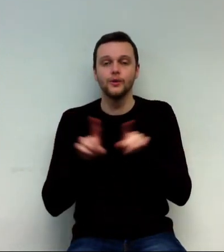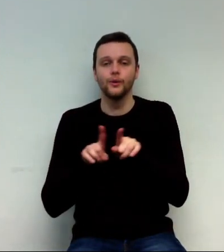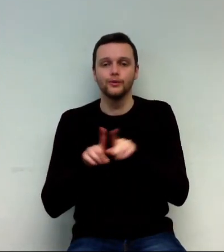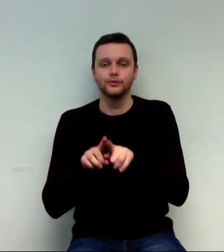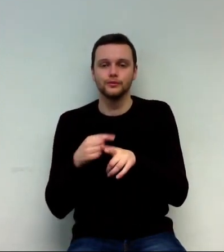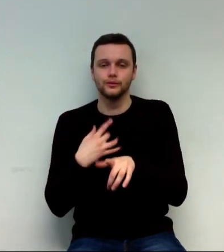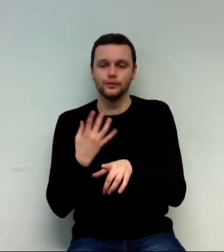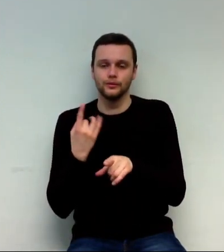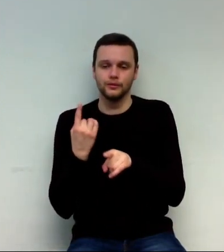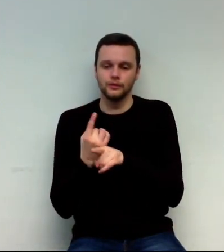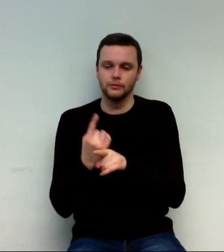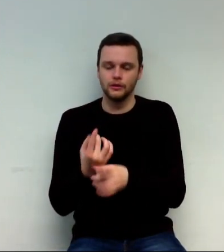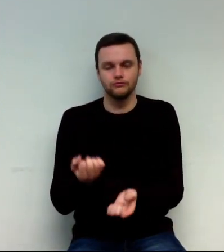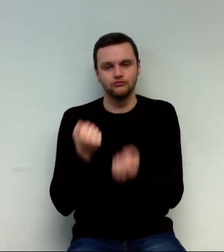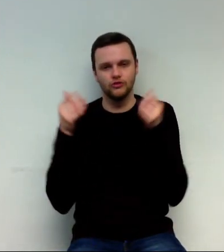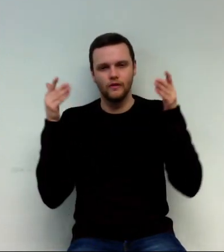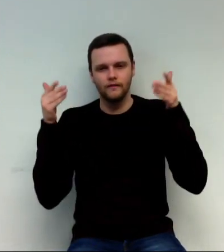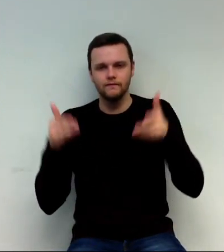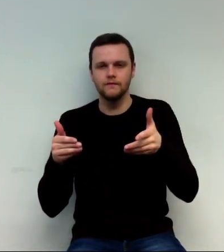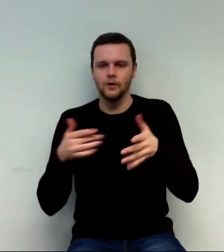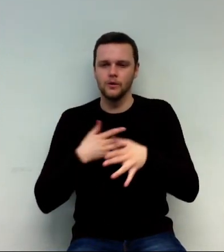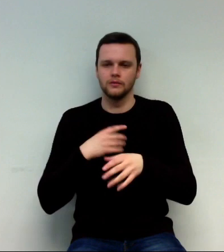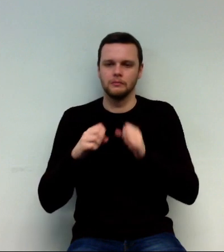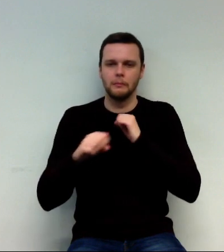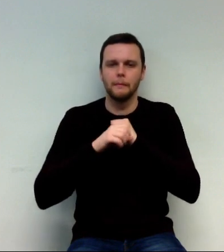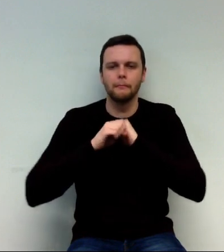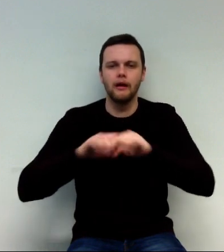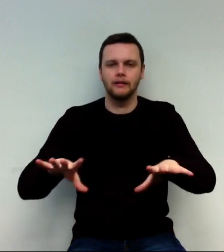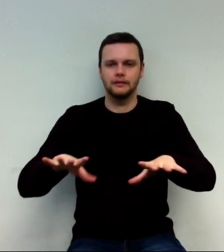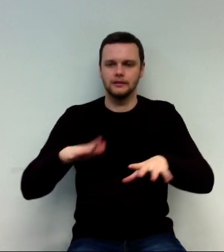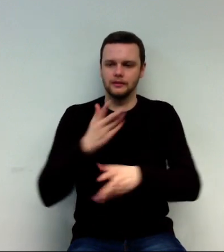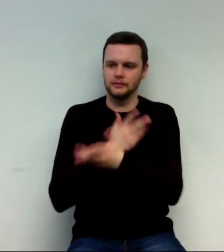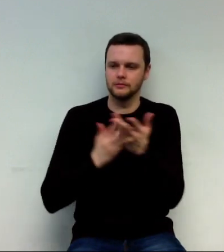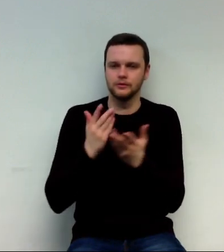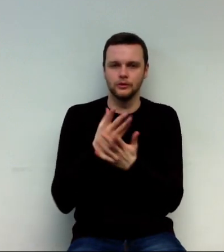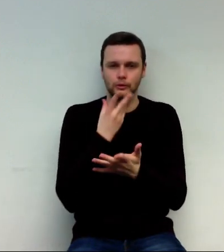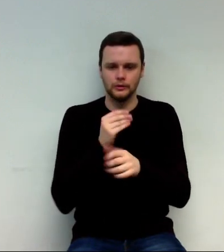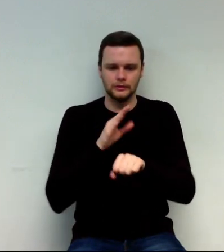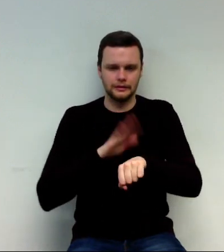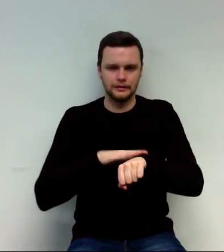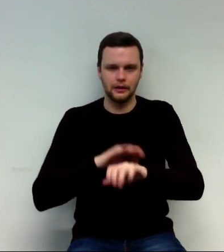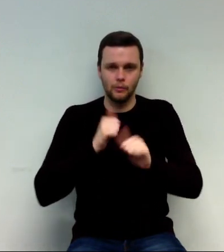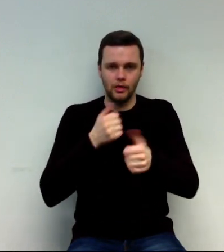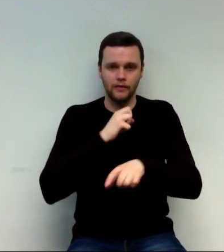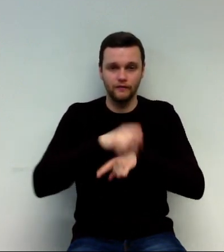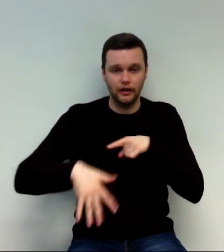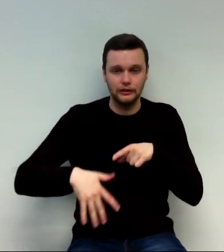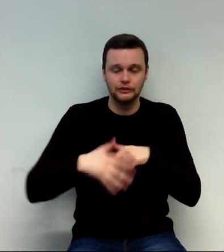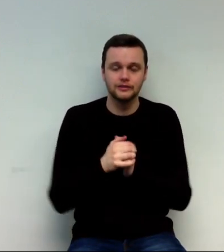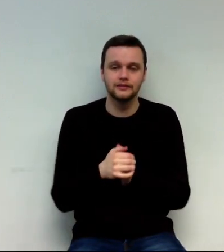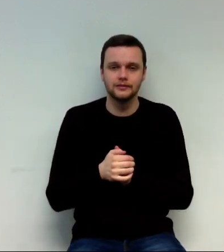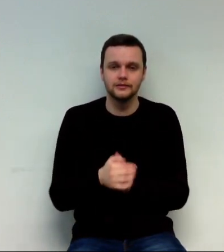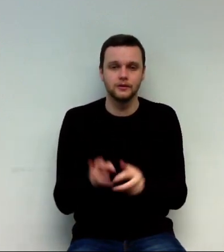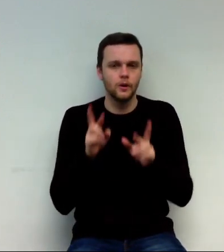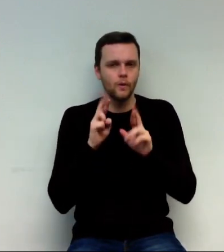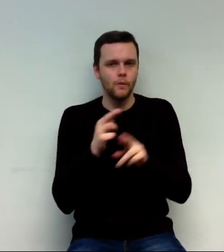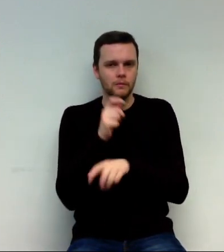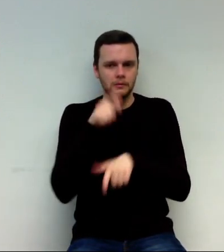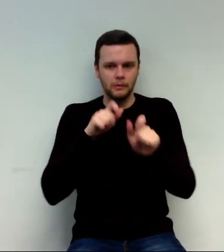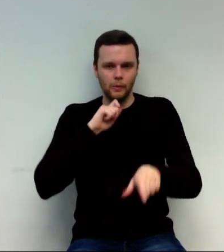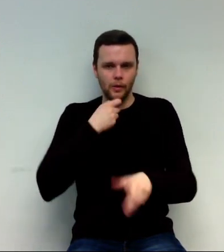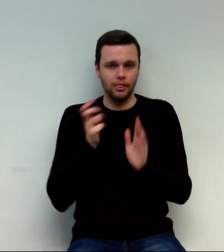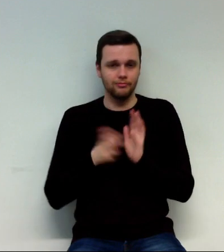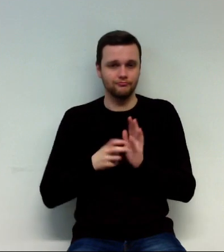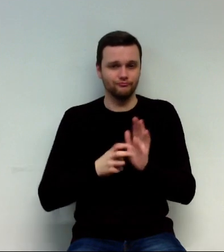a really strong focus on marketing, telling the show, making the most of your time at the Fringe. Now, hopefully, a lot of people are going to be getting